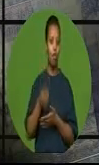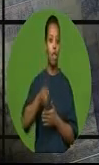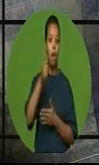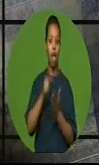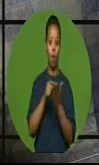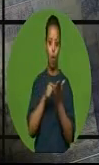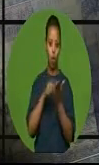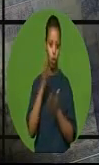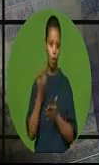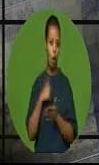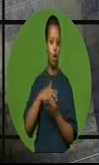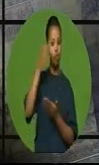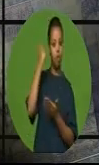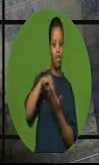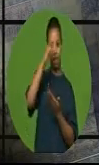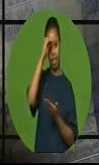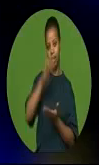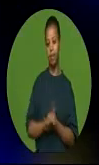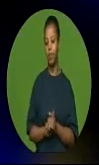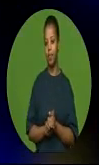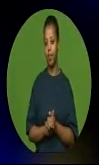main points of our previous lesson.